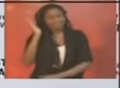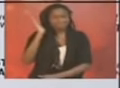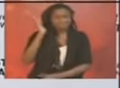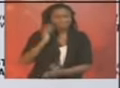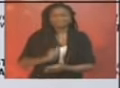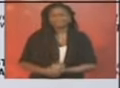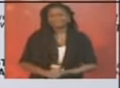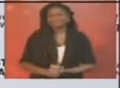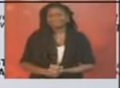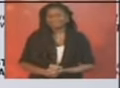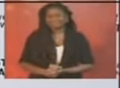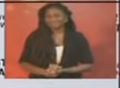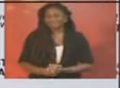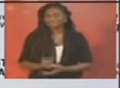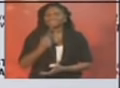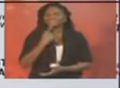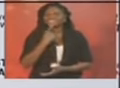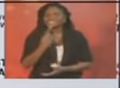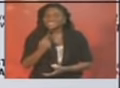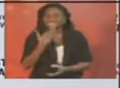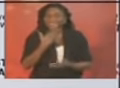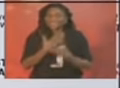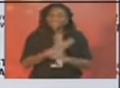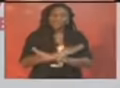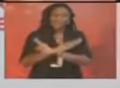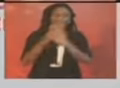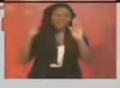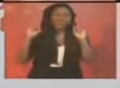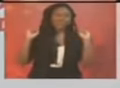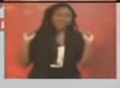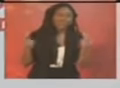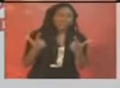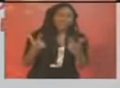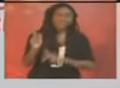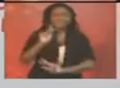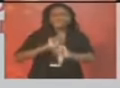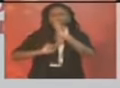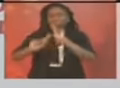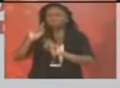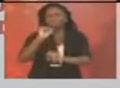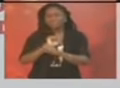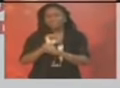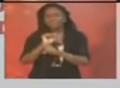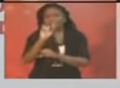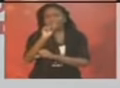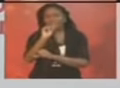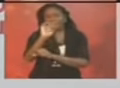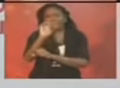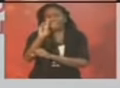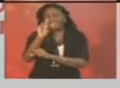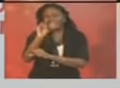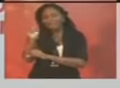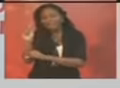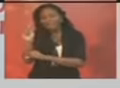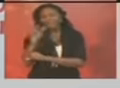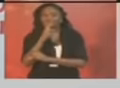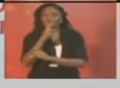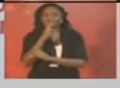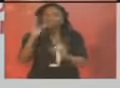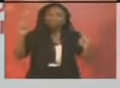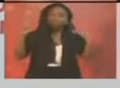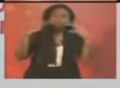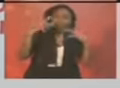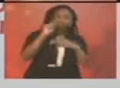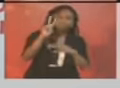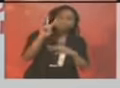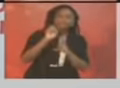Alcantara. Morning to Dr. Serju Singh and Dr. Paul, as well as members of the media and viewing and listening public. So I'll begin with the